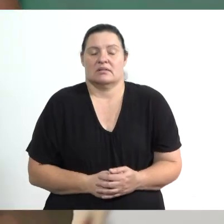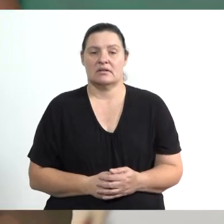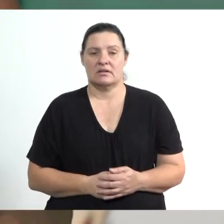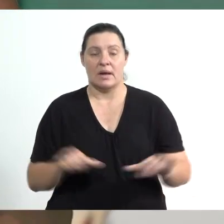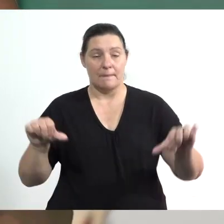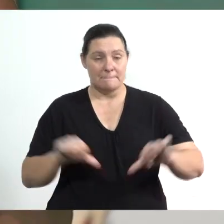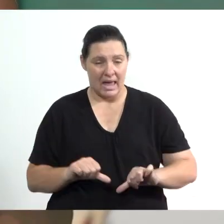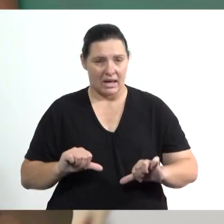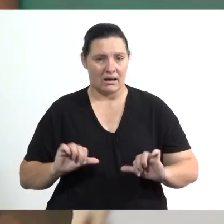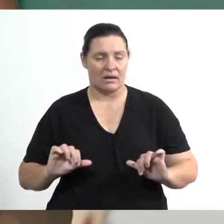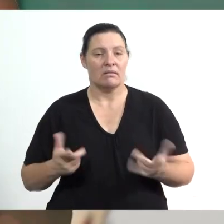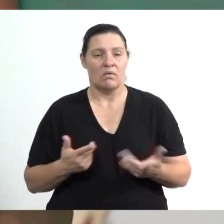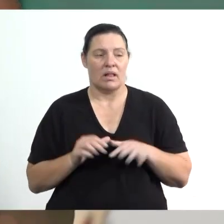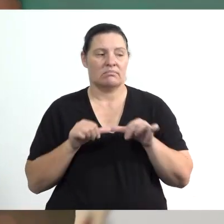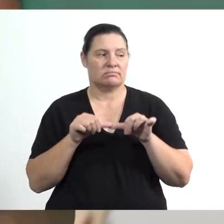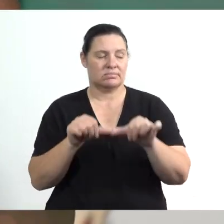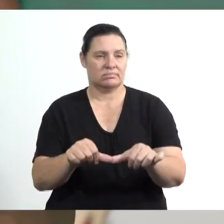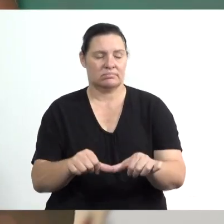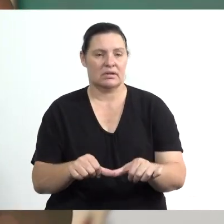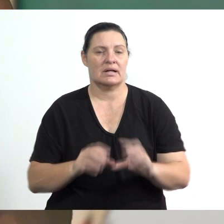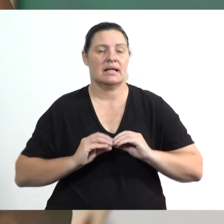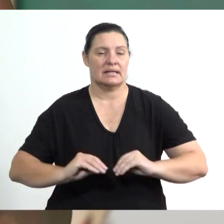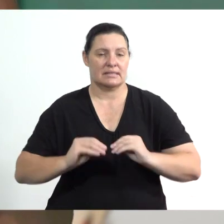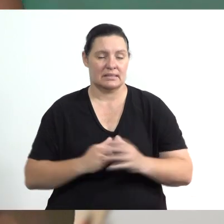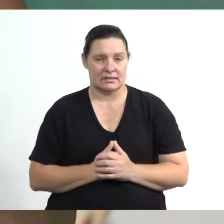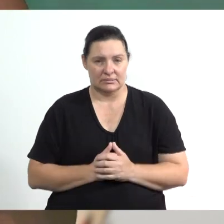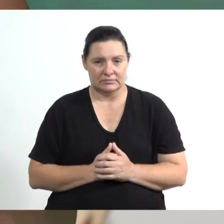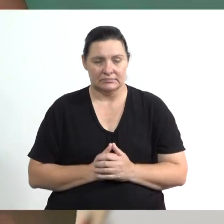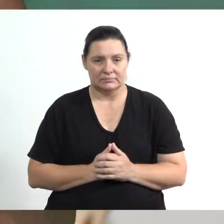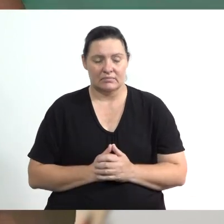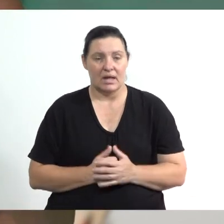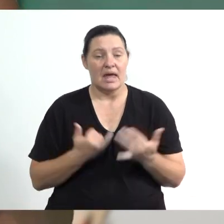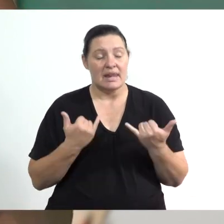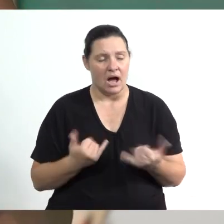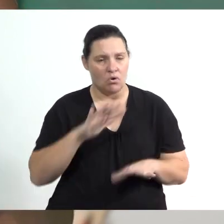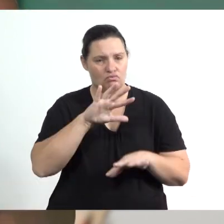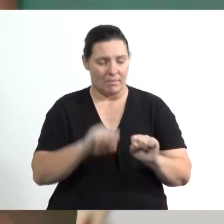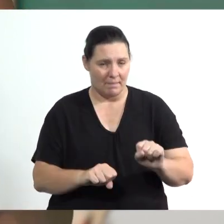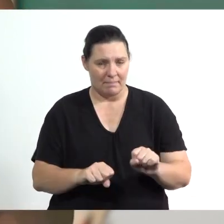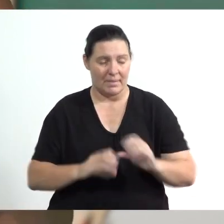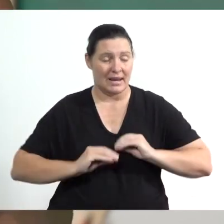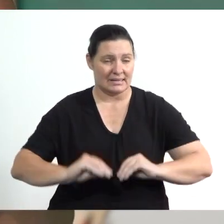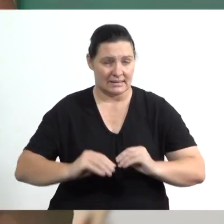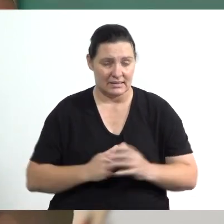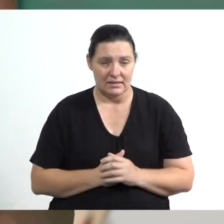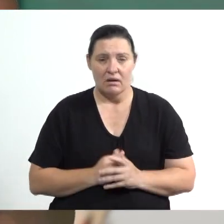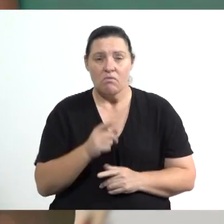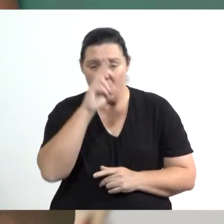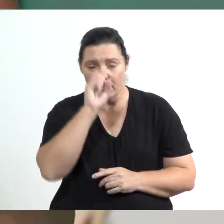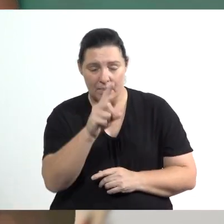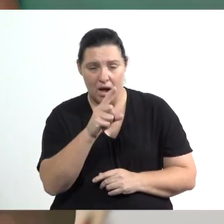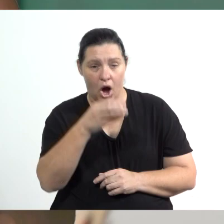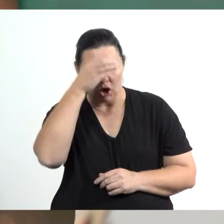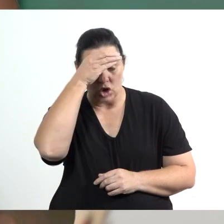Welcome back from the ad break, and let's continue with our lesson. So we are now going to wrap up our lesson. Now remember,